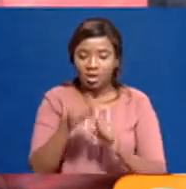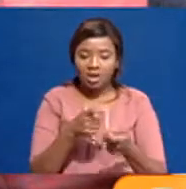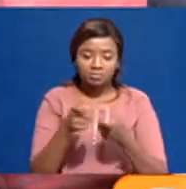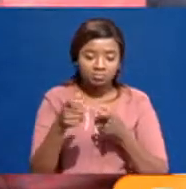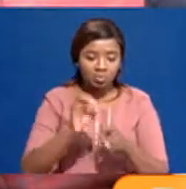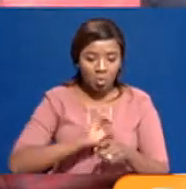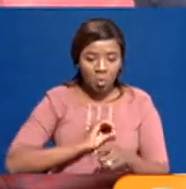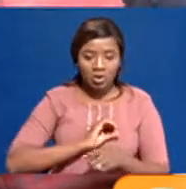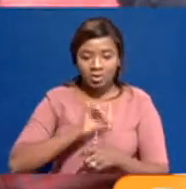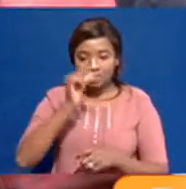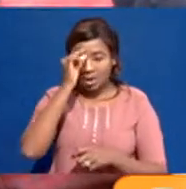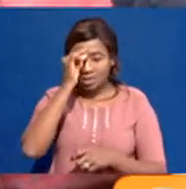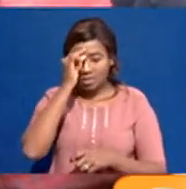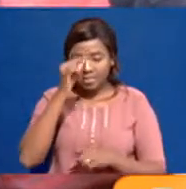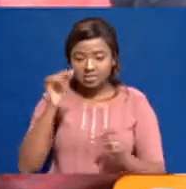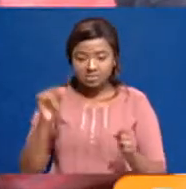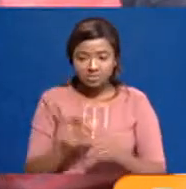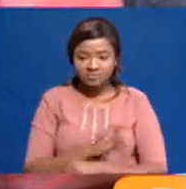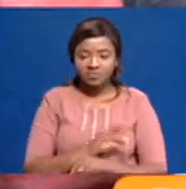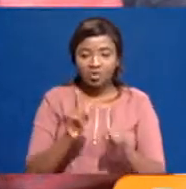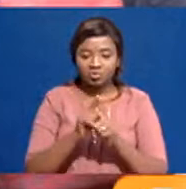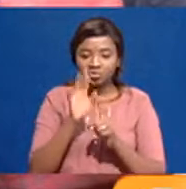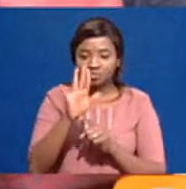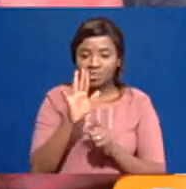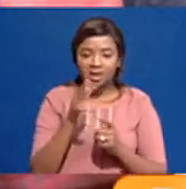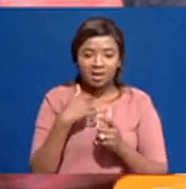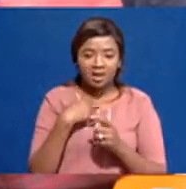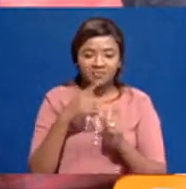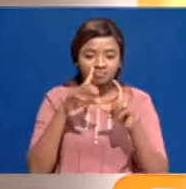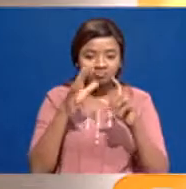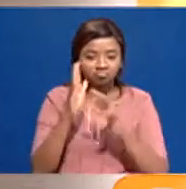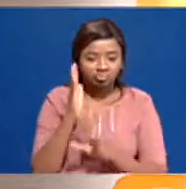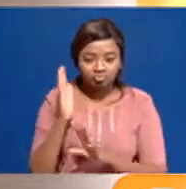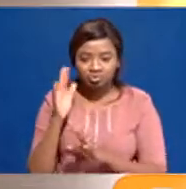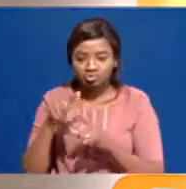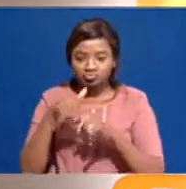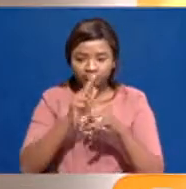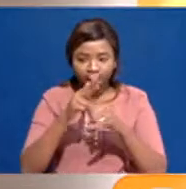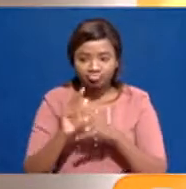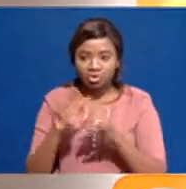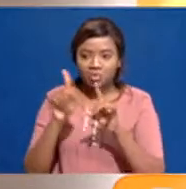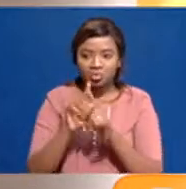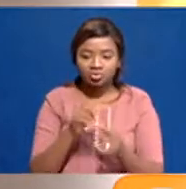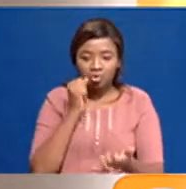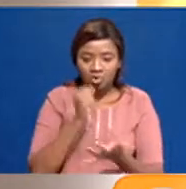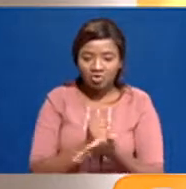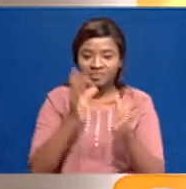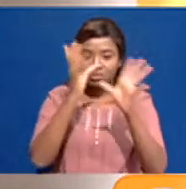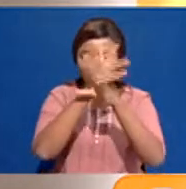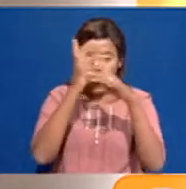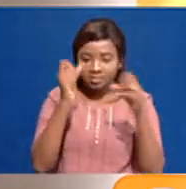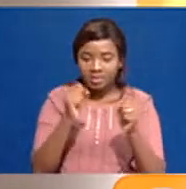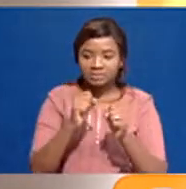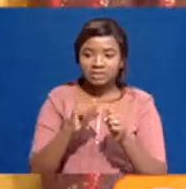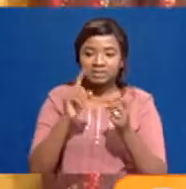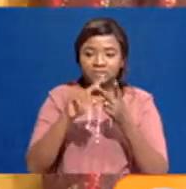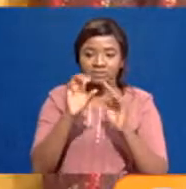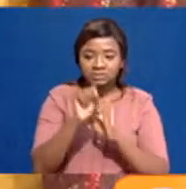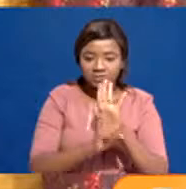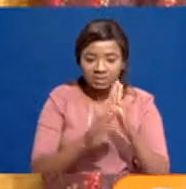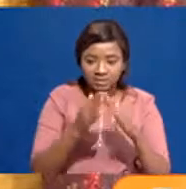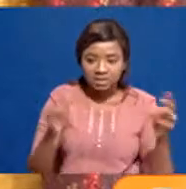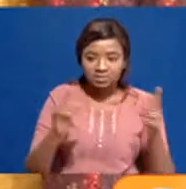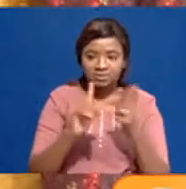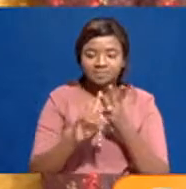government owned as it handles critical security installations, including Office of the President, State House, the